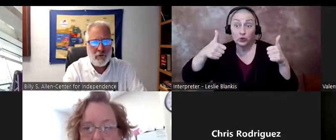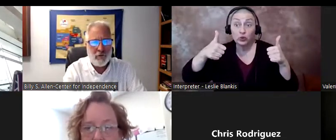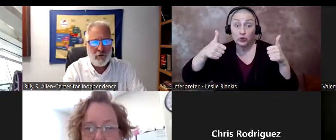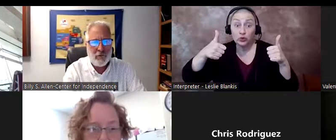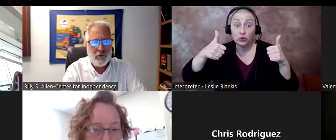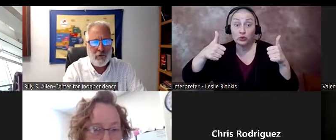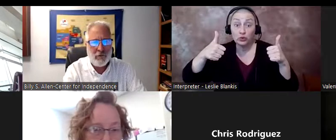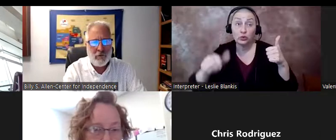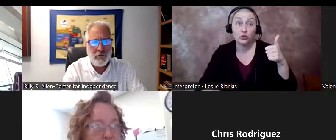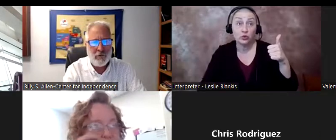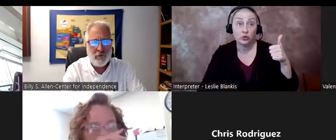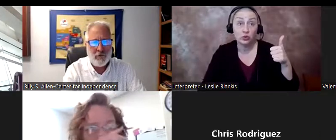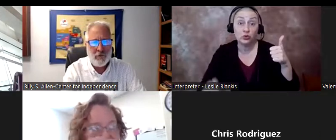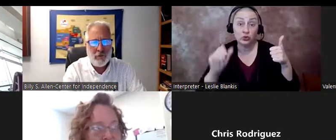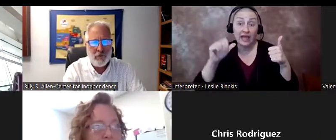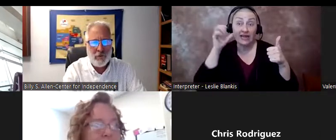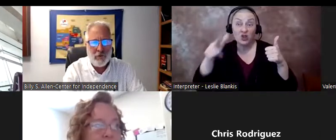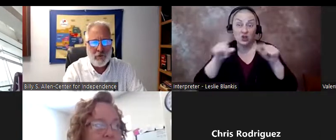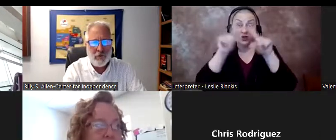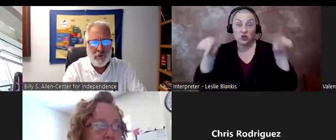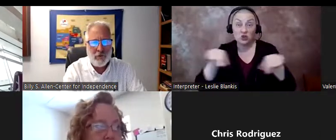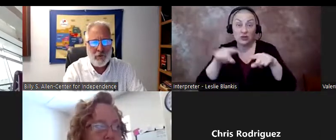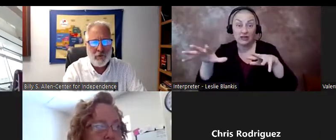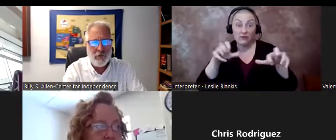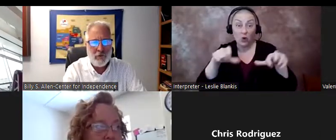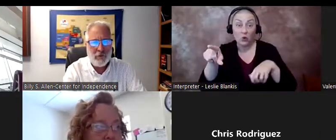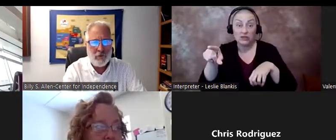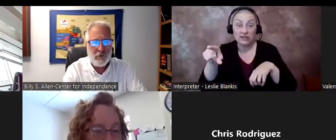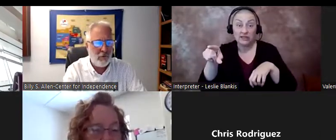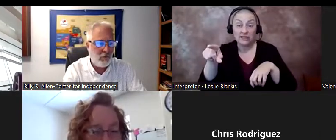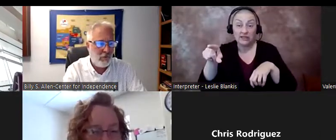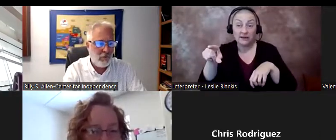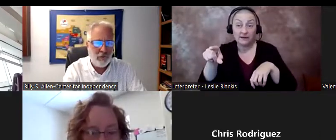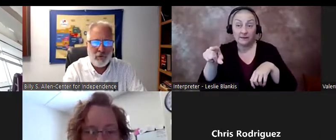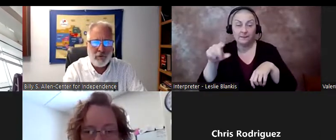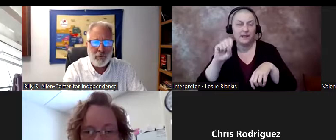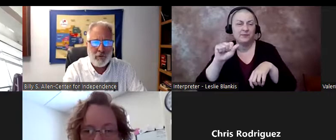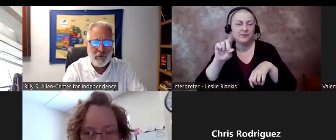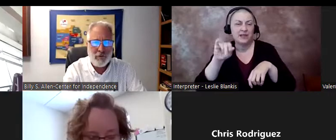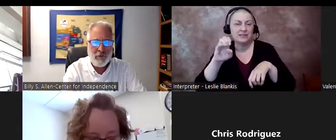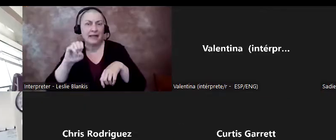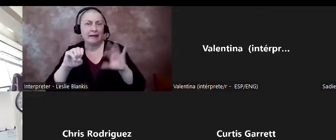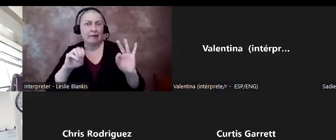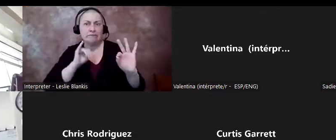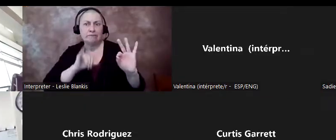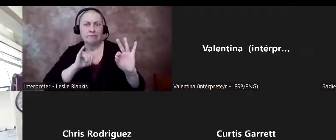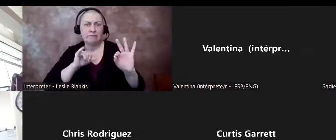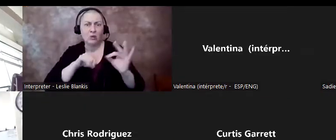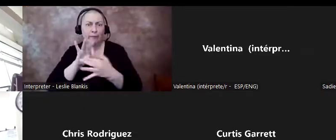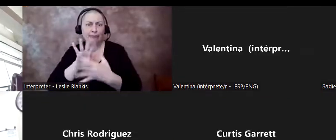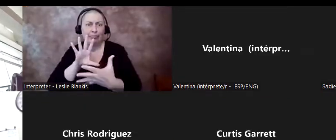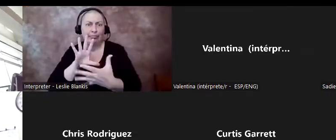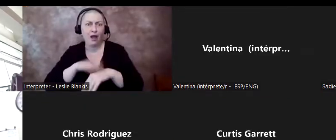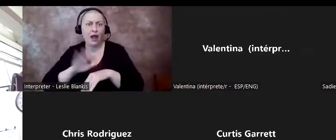Yeah, we Yes. can hear you. Just your screen is frozen. Okay, good. Okay, Gabby and I lost connection on